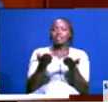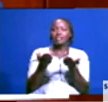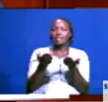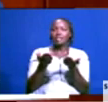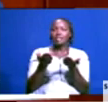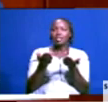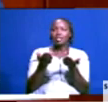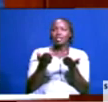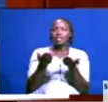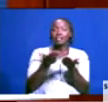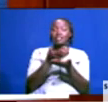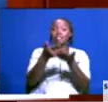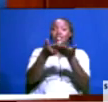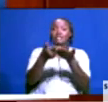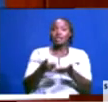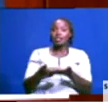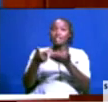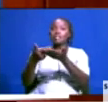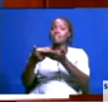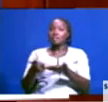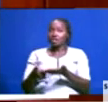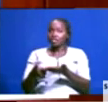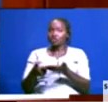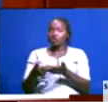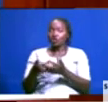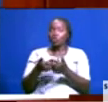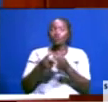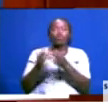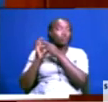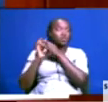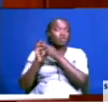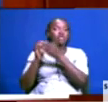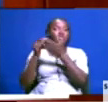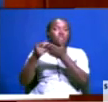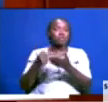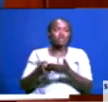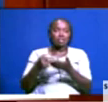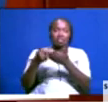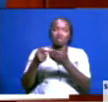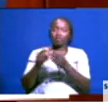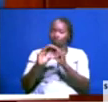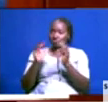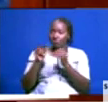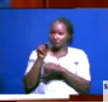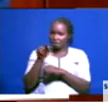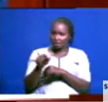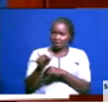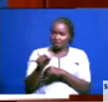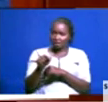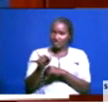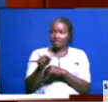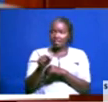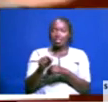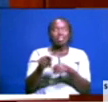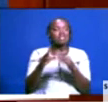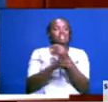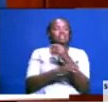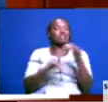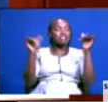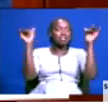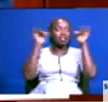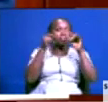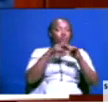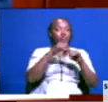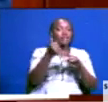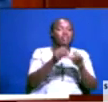this discussion from the cultural discussion about this community stealing cows from another